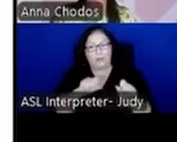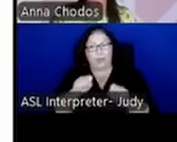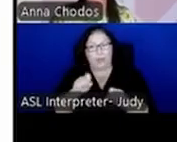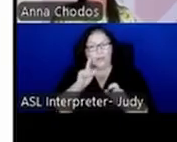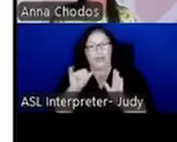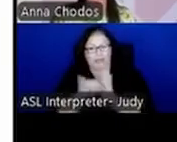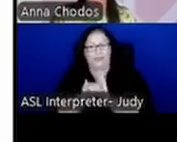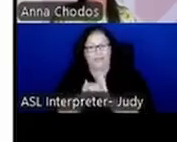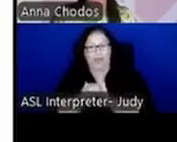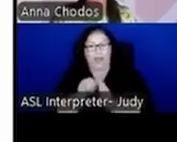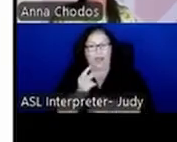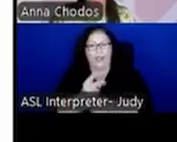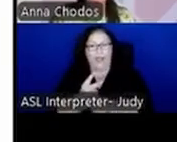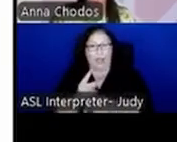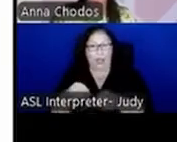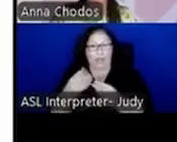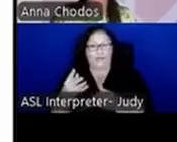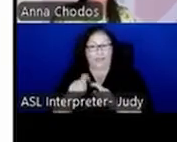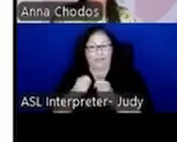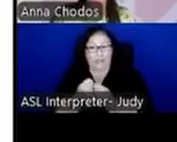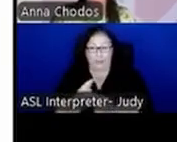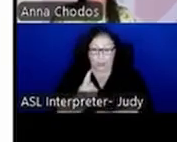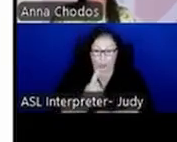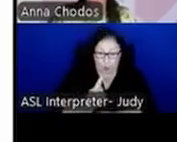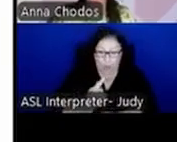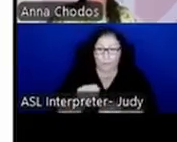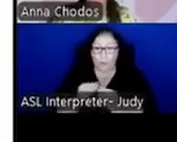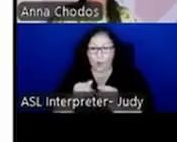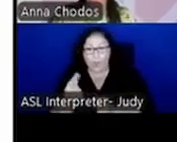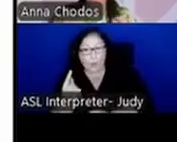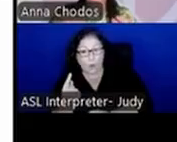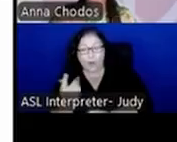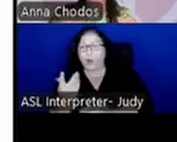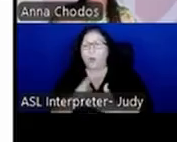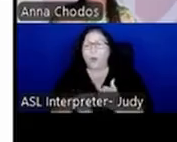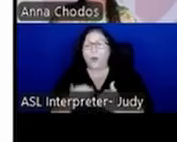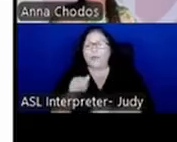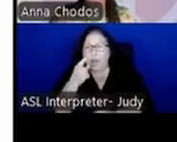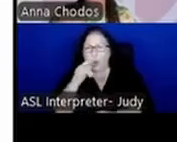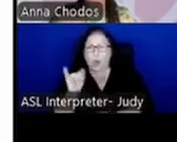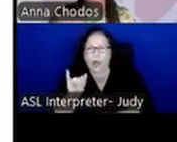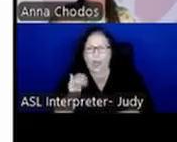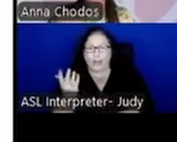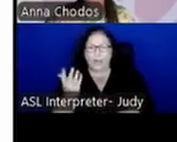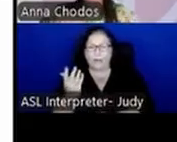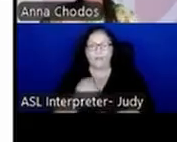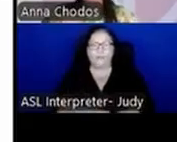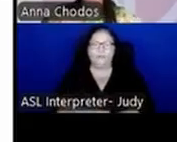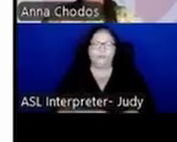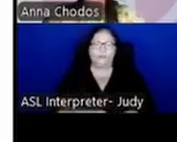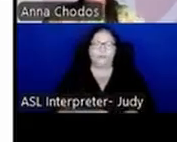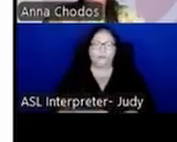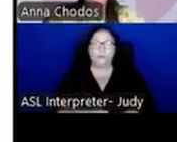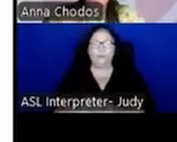caregiving team. Is there one caregiver? Is there more than one caregiver? What does that really look like on the ground? So not